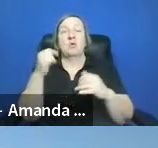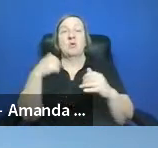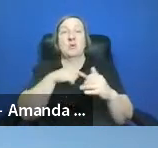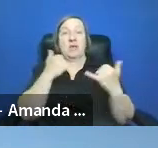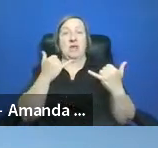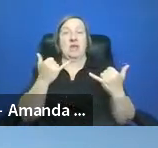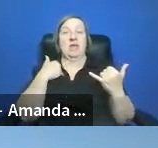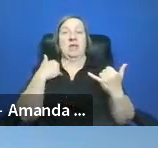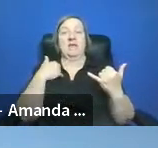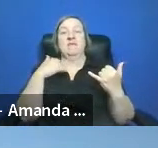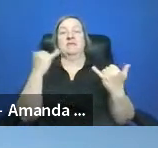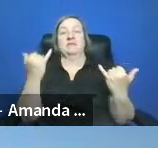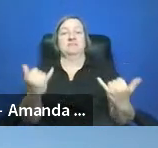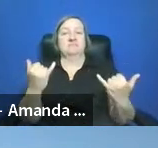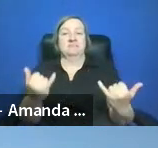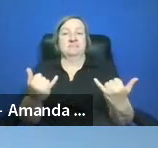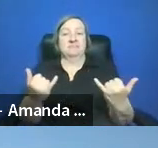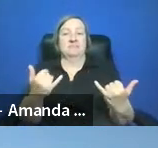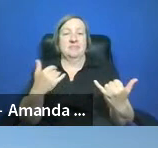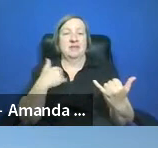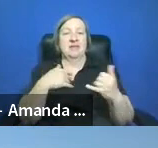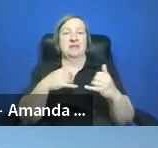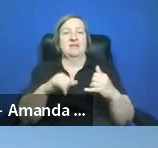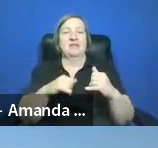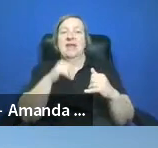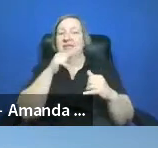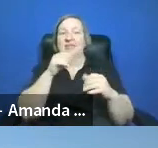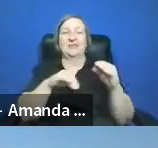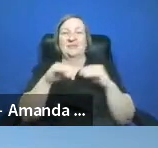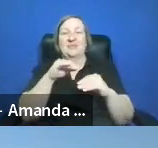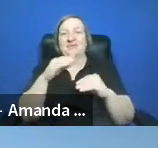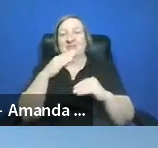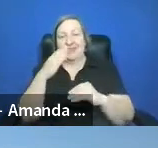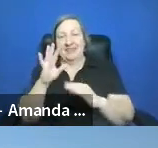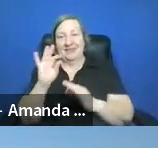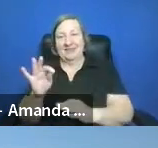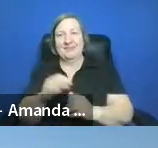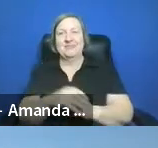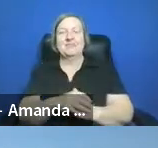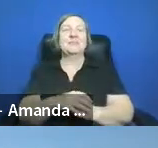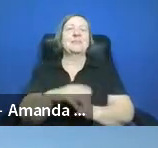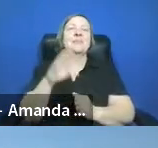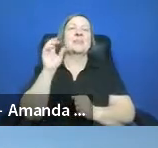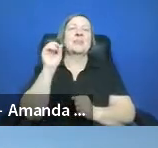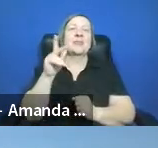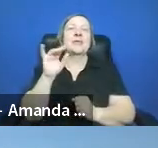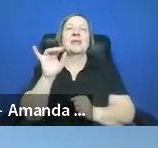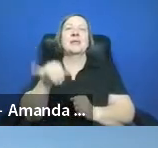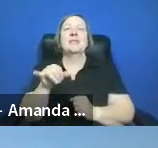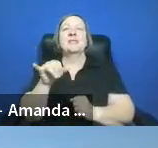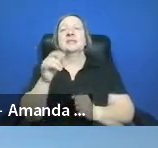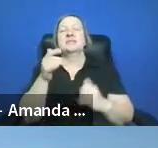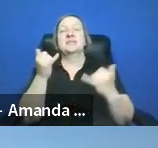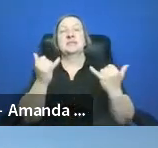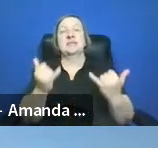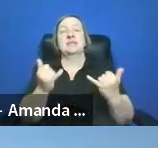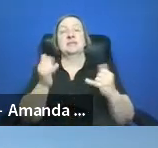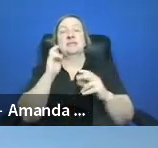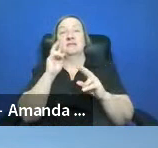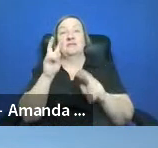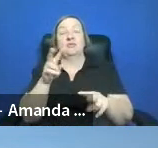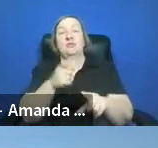on, existing, and then quit moving it? Thanks. So this is the existing view